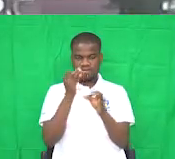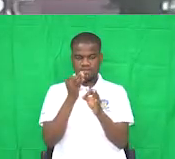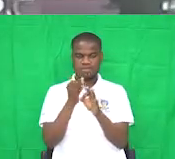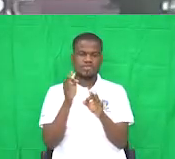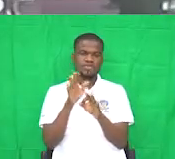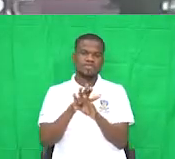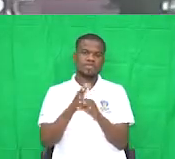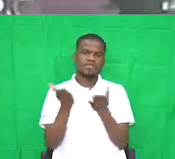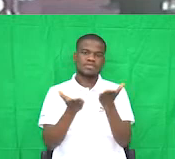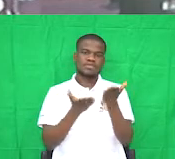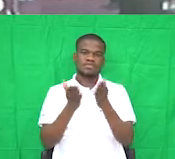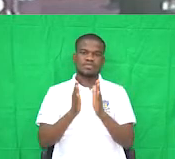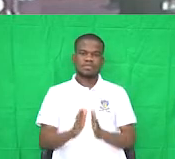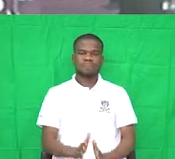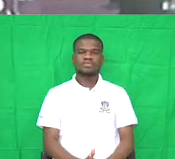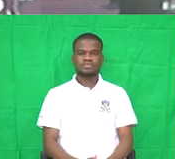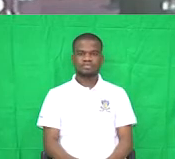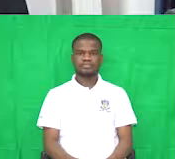faithful servant.